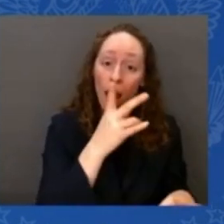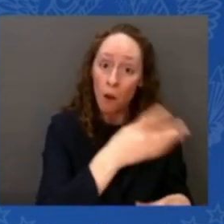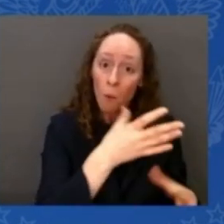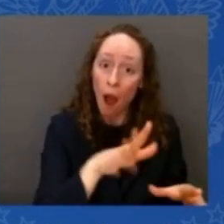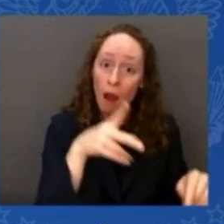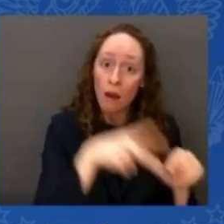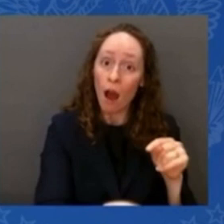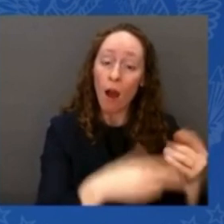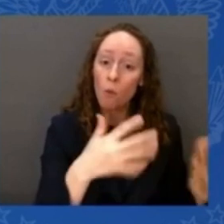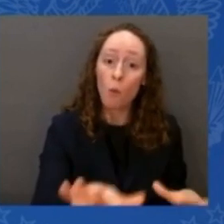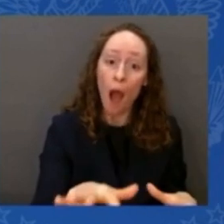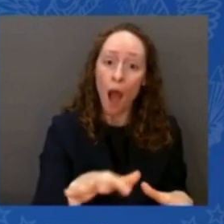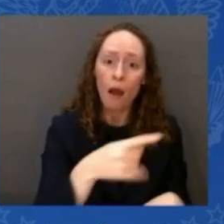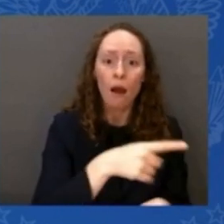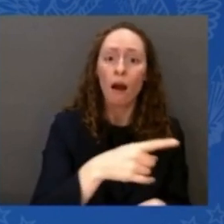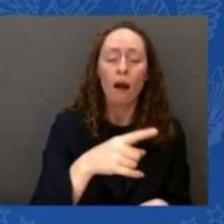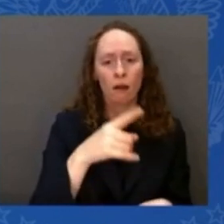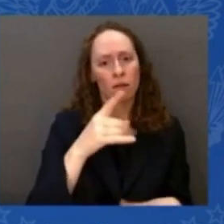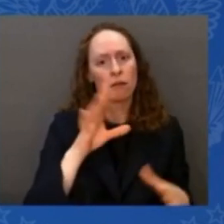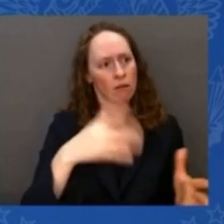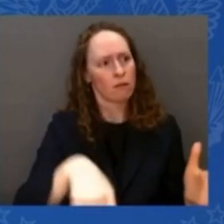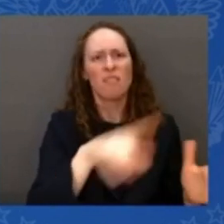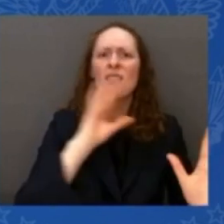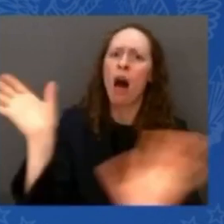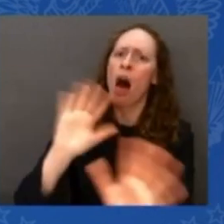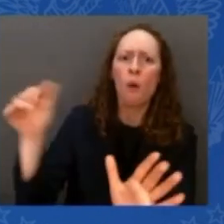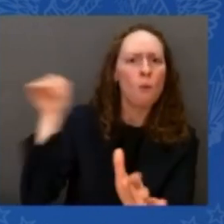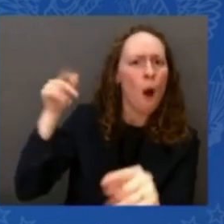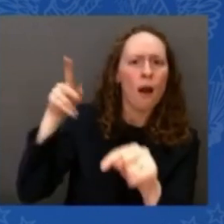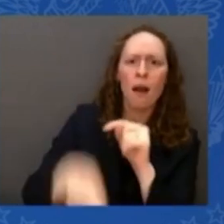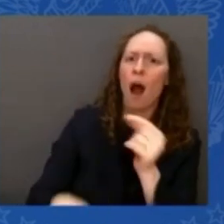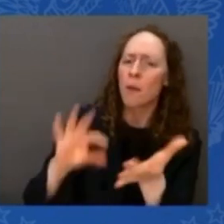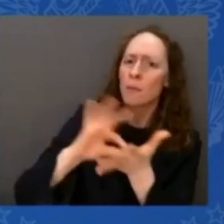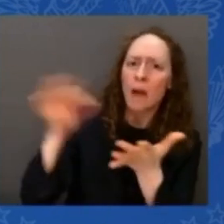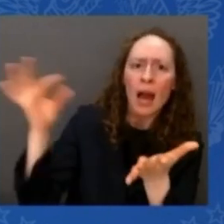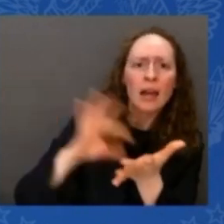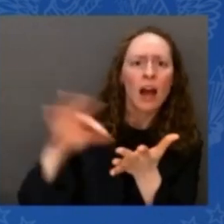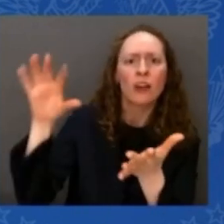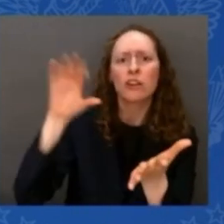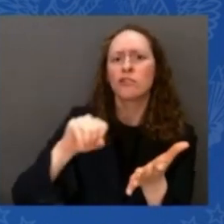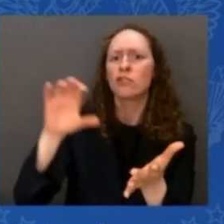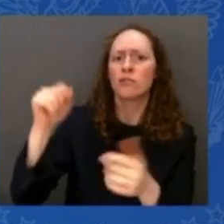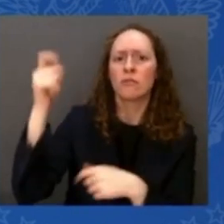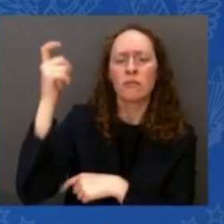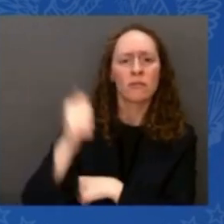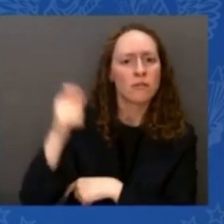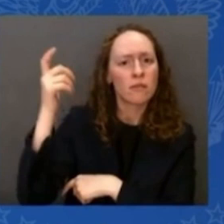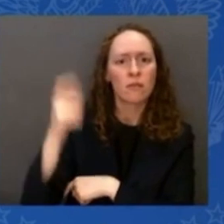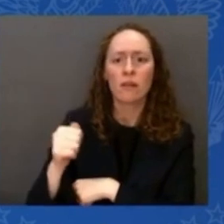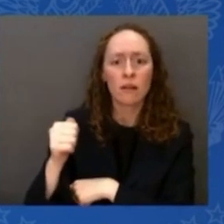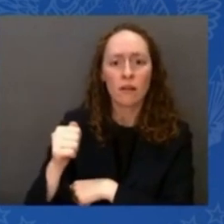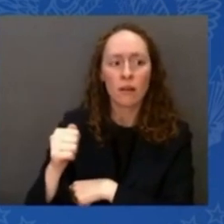them to join us and reject the cuts in Medicare, wasn't it something? They all stood up.